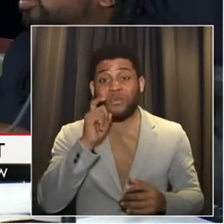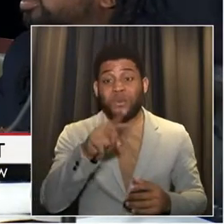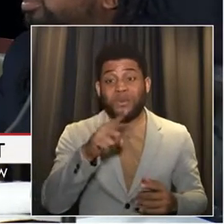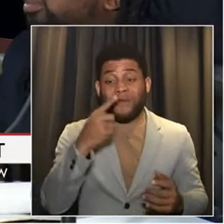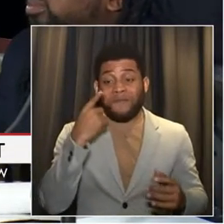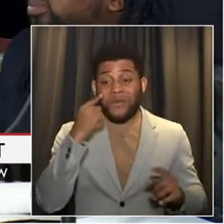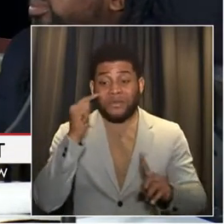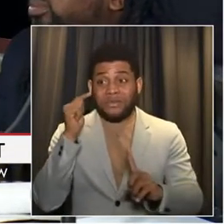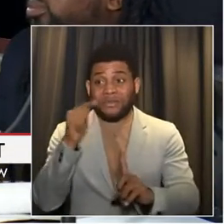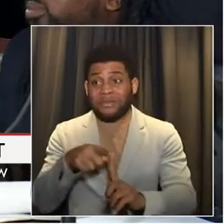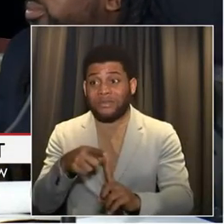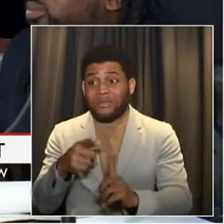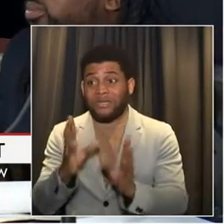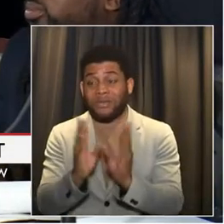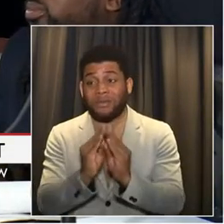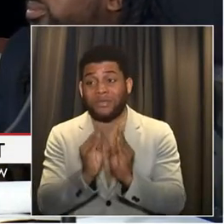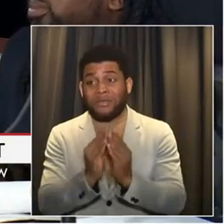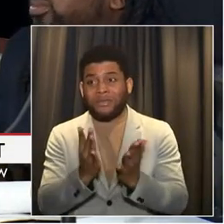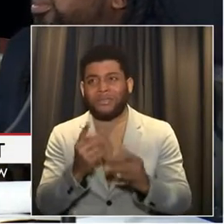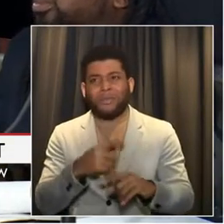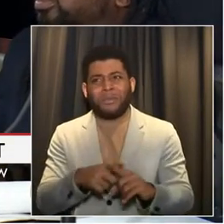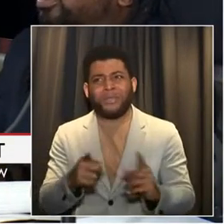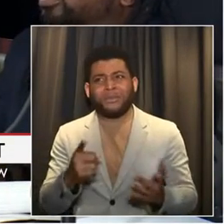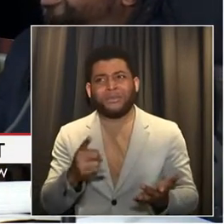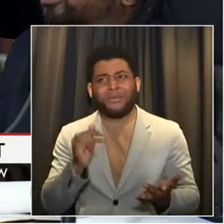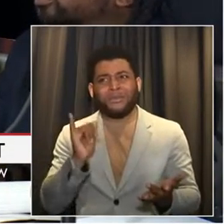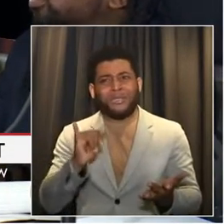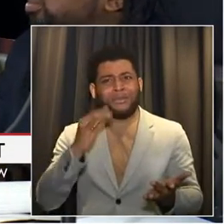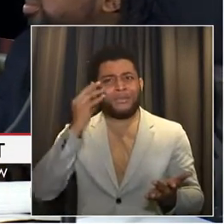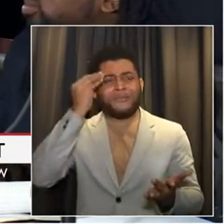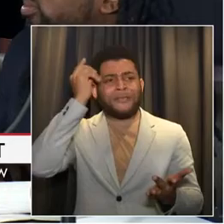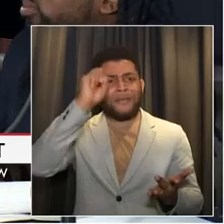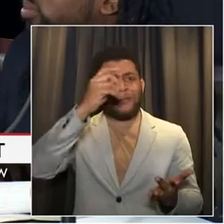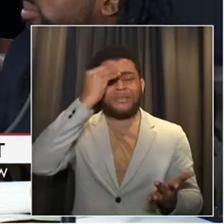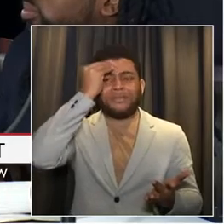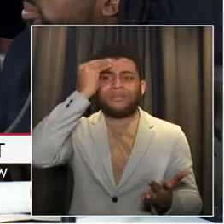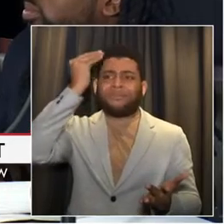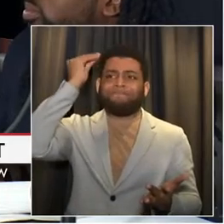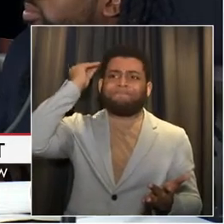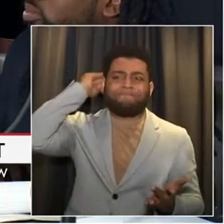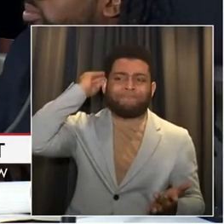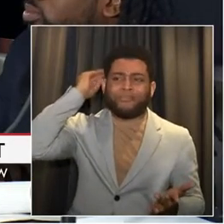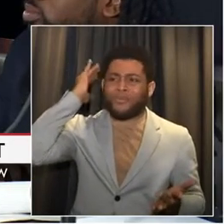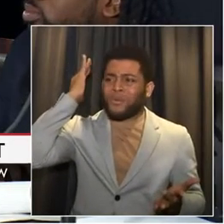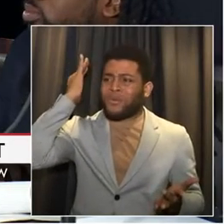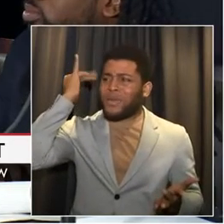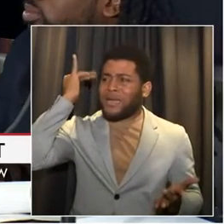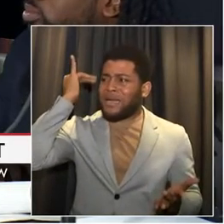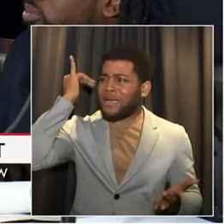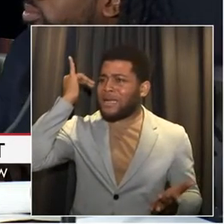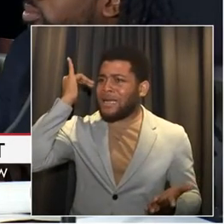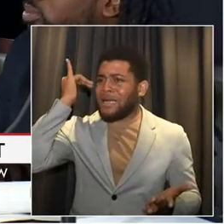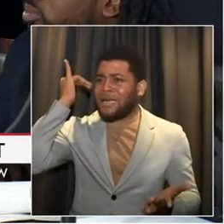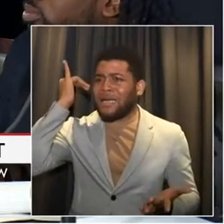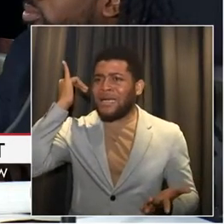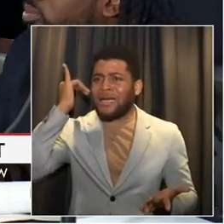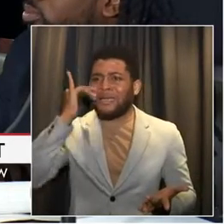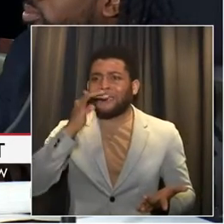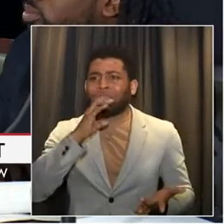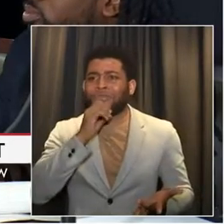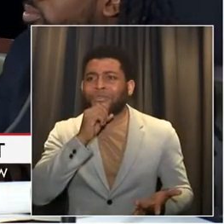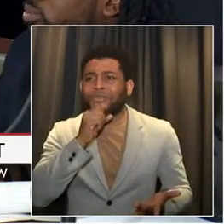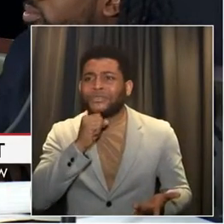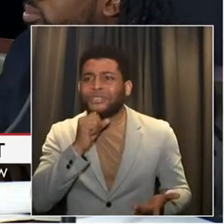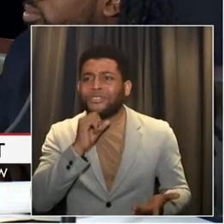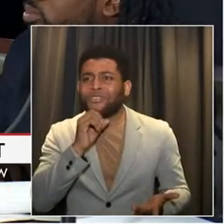definitely something that is at top of mind for me in terms of the decrease in age where we normally would have been teenagers who we're dealing with. Now we're dealing with